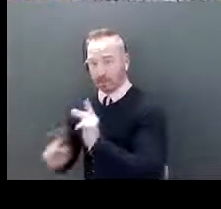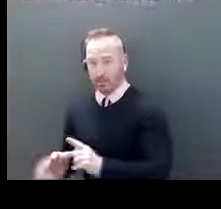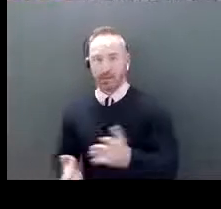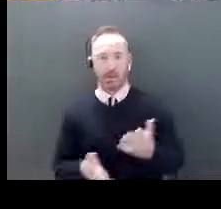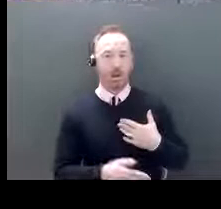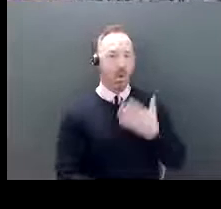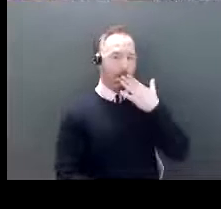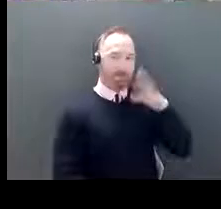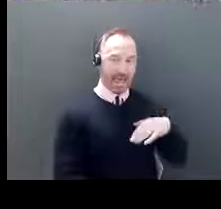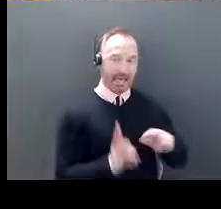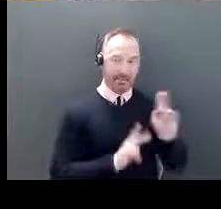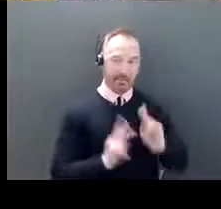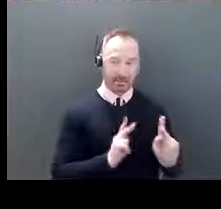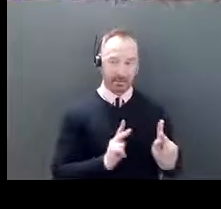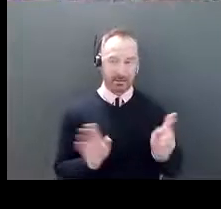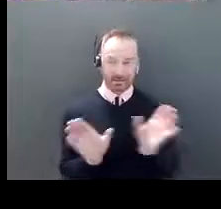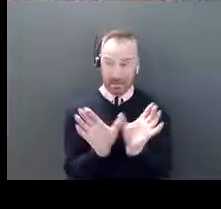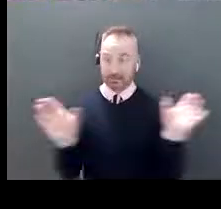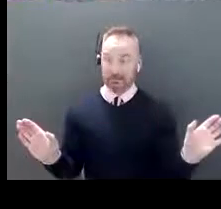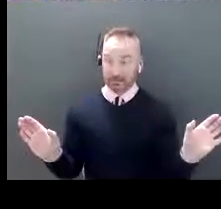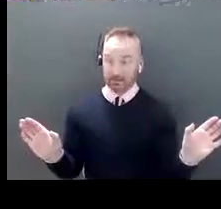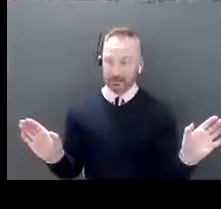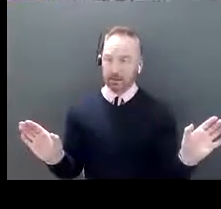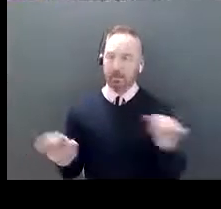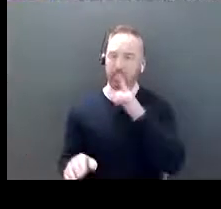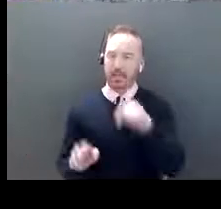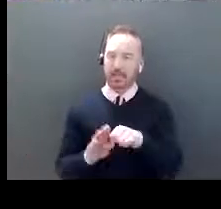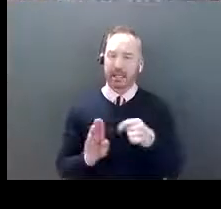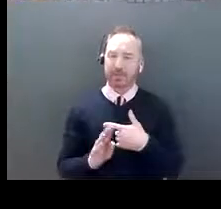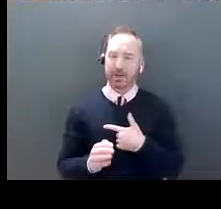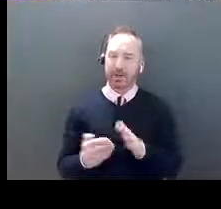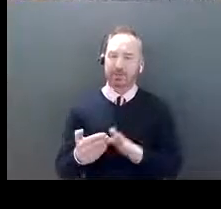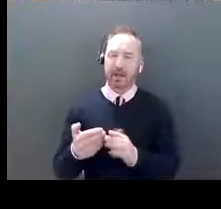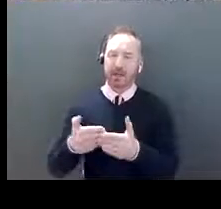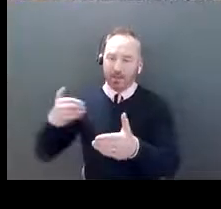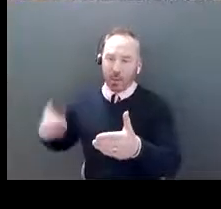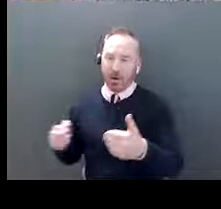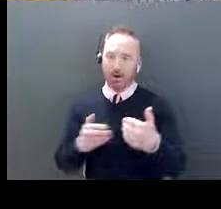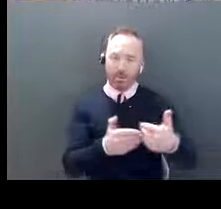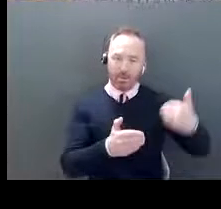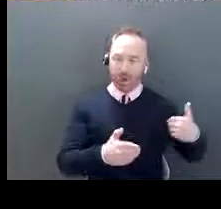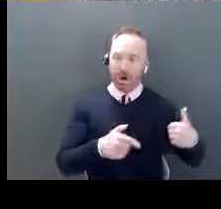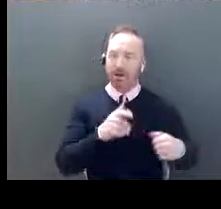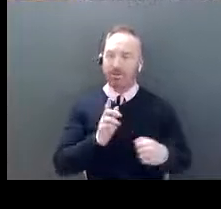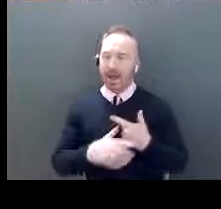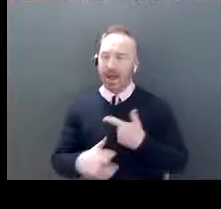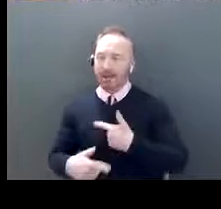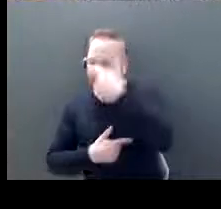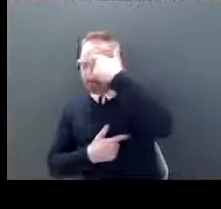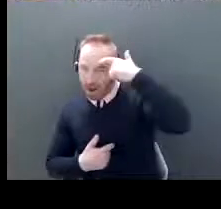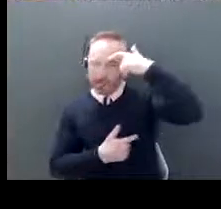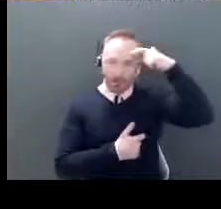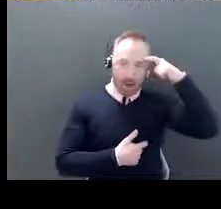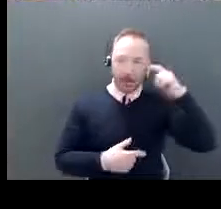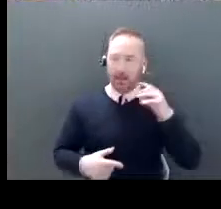are legacies of trauma that are untreated in our lives, in our communities, that we really have to come to grips with.